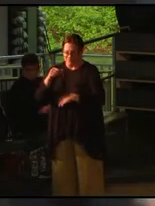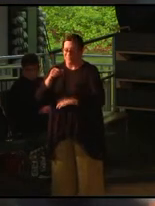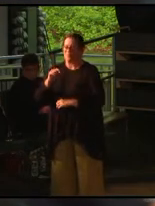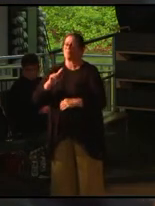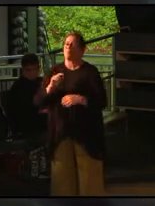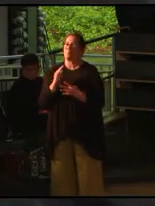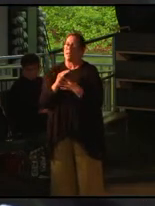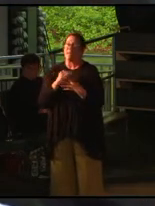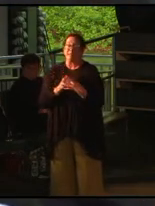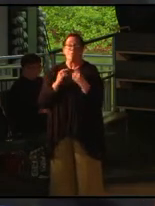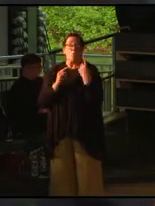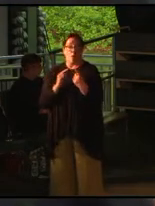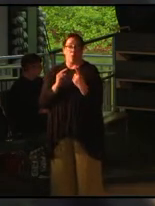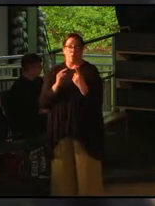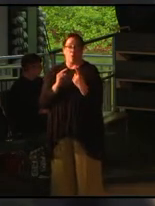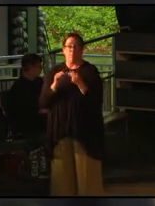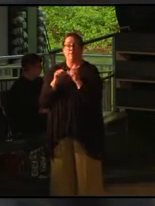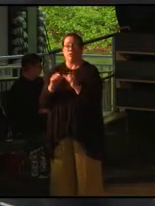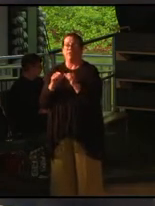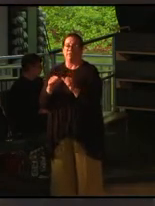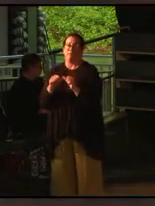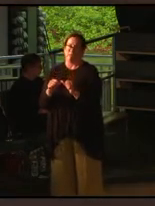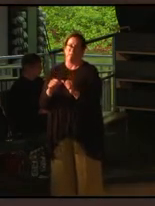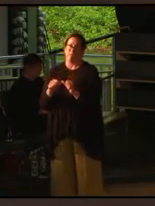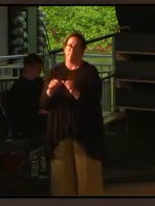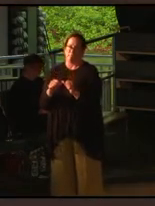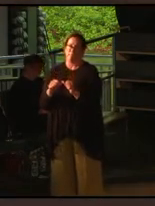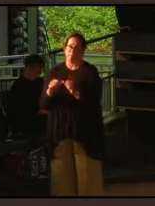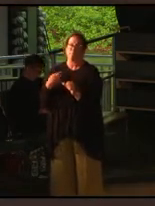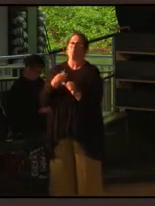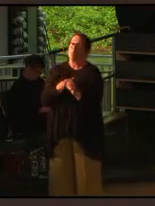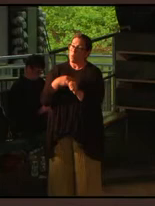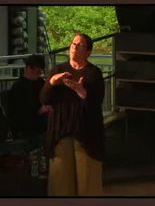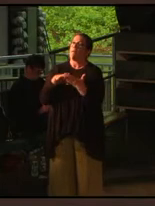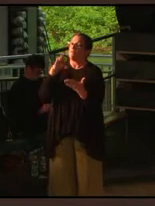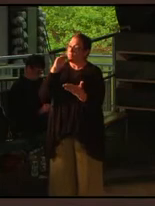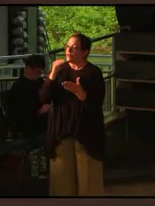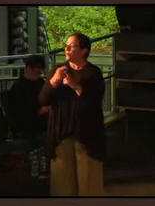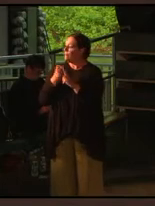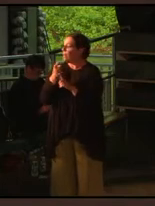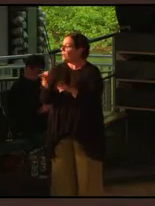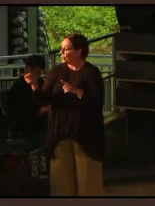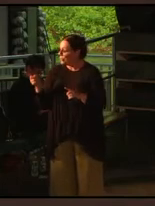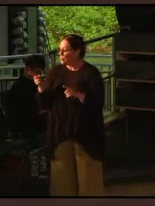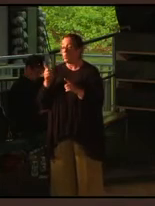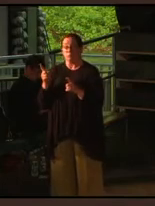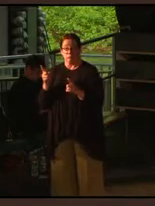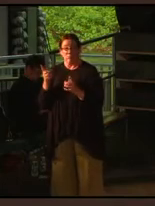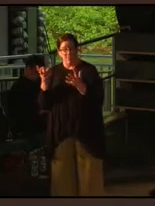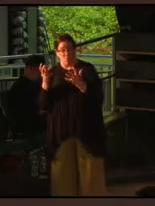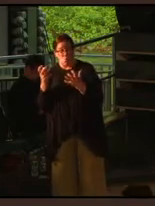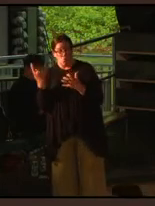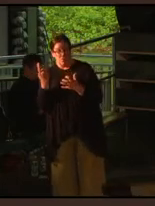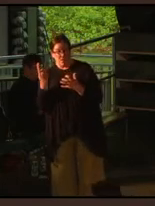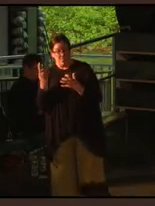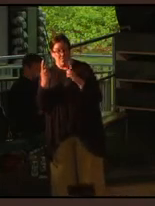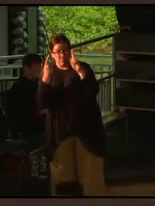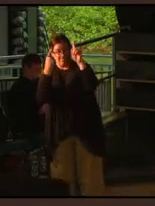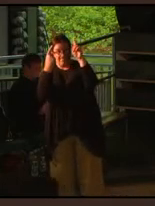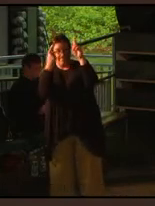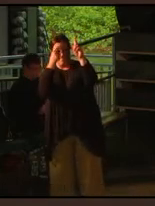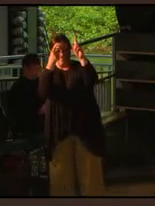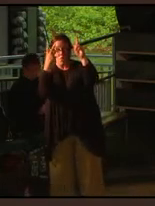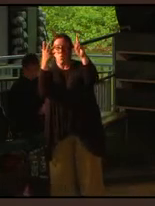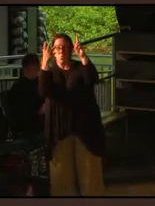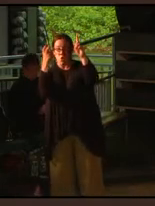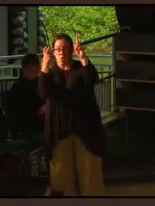Lesson one, perseverance. We have learned from you that when you want something, when there is a goal you want